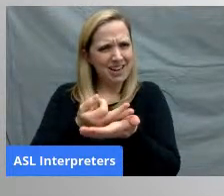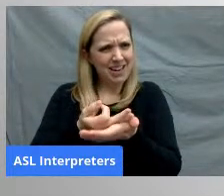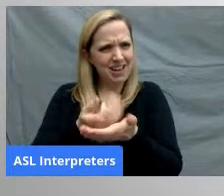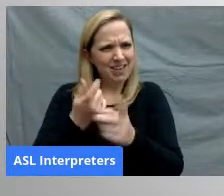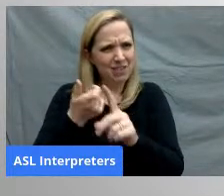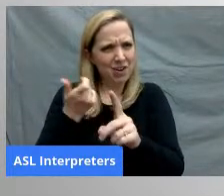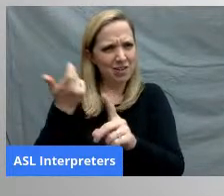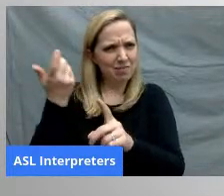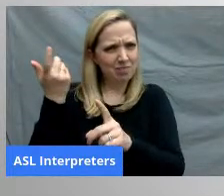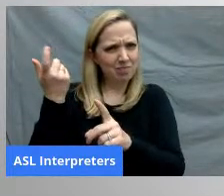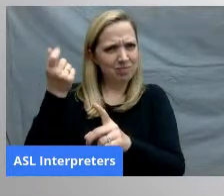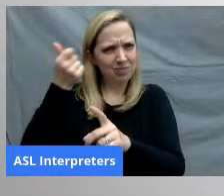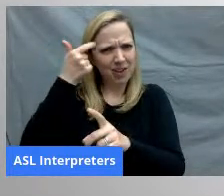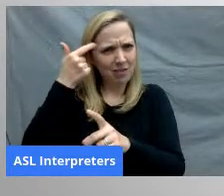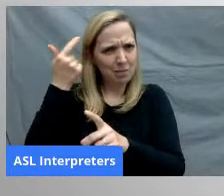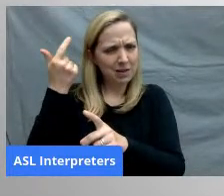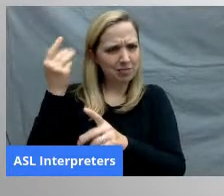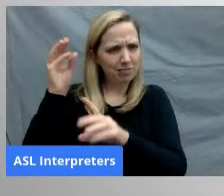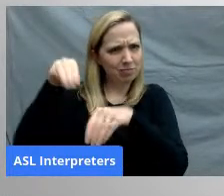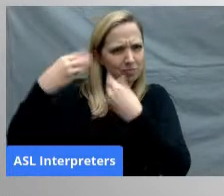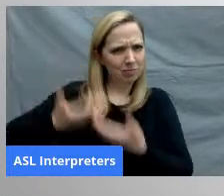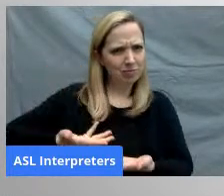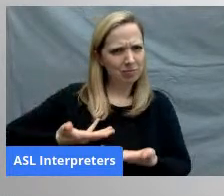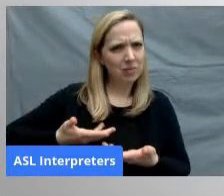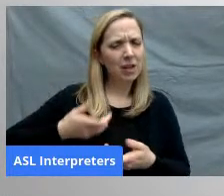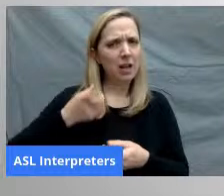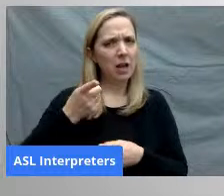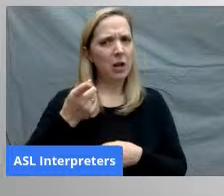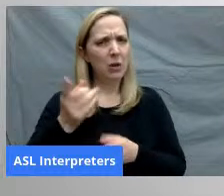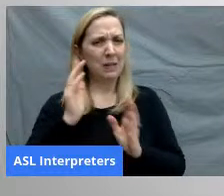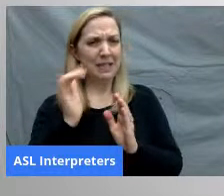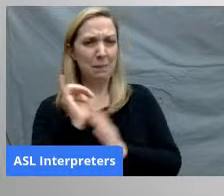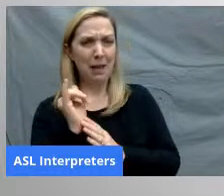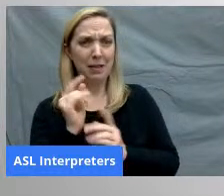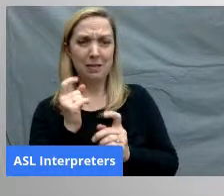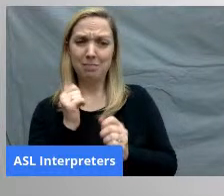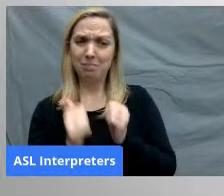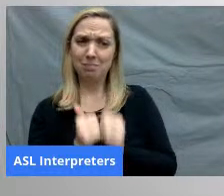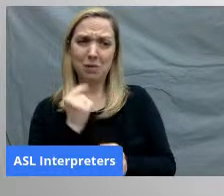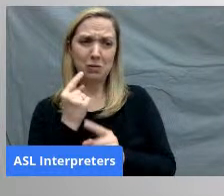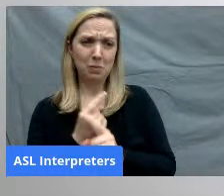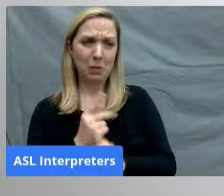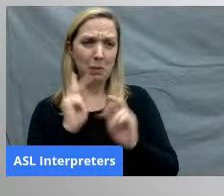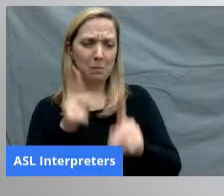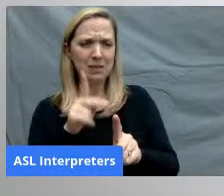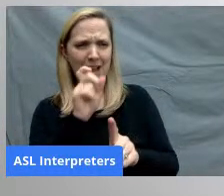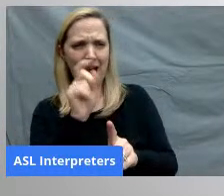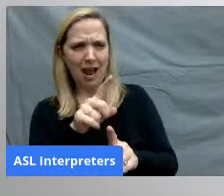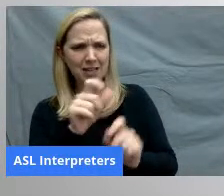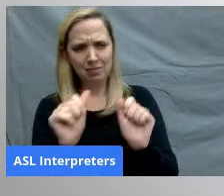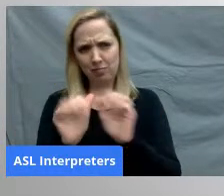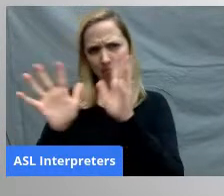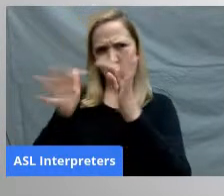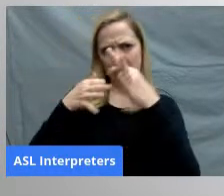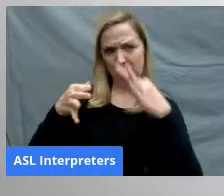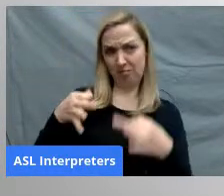receive. And you seem like the most appropriate person to ask and to clarify, shed some light on it.